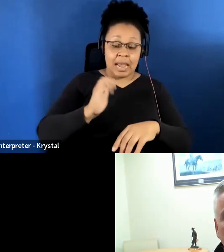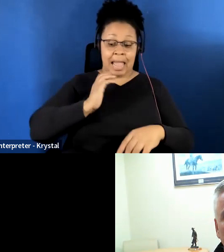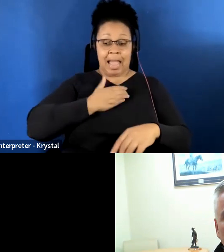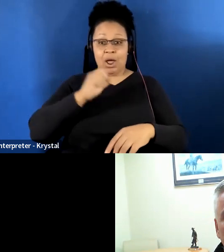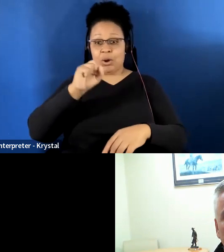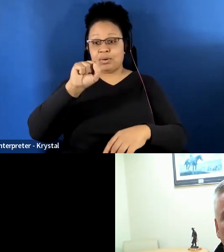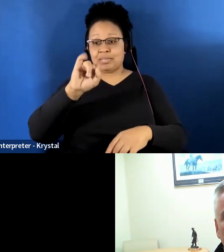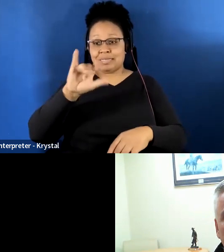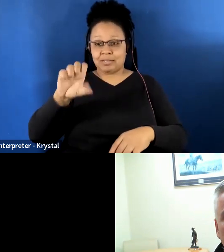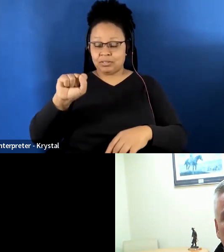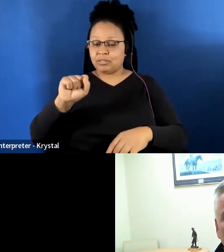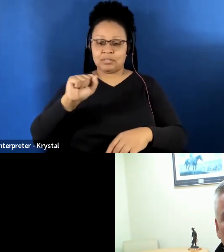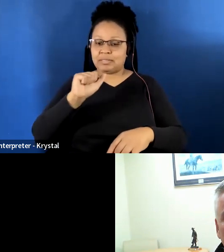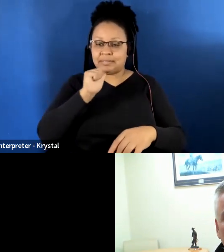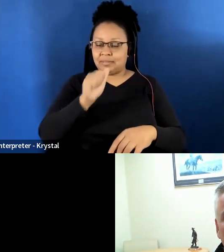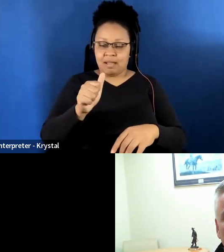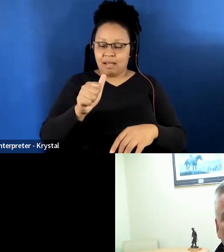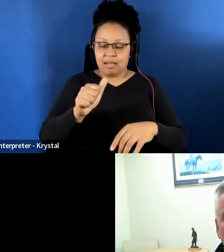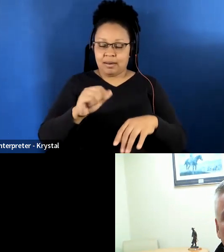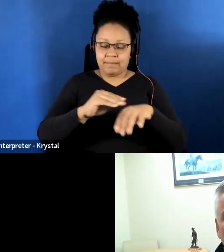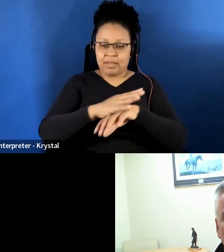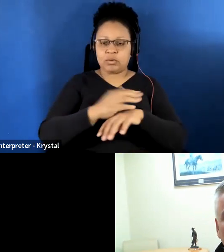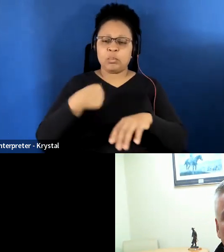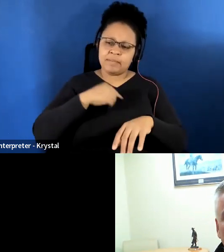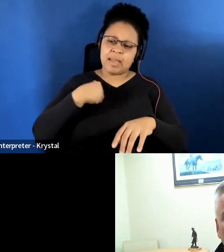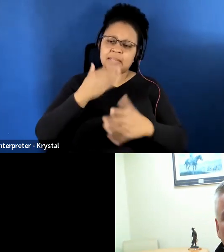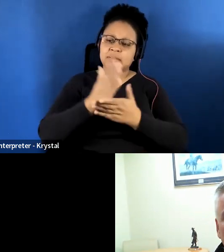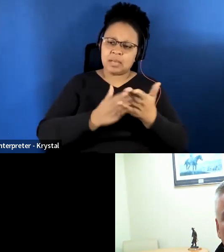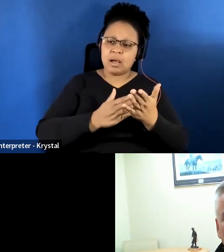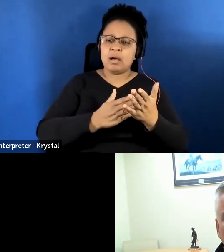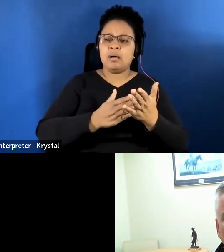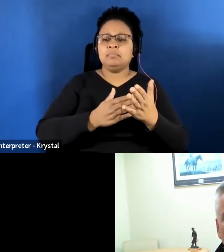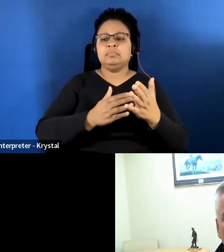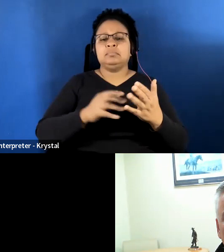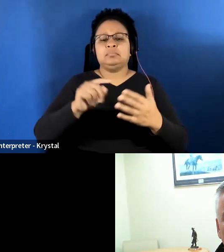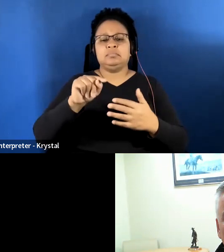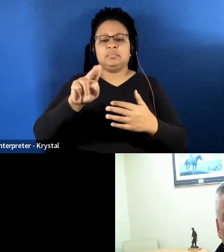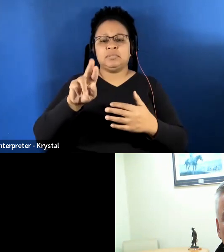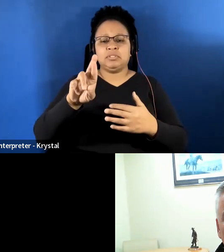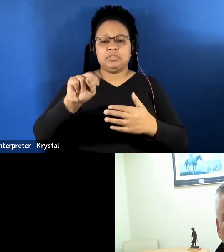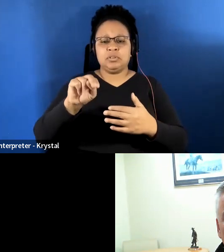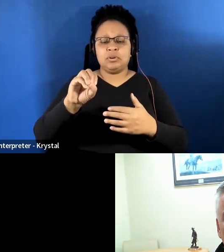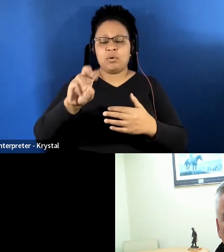not. We've had some turnover over the last couple of years for sure.